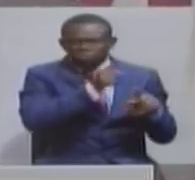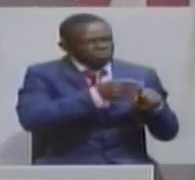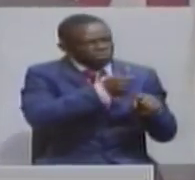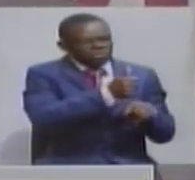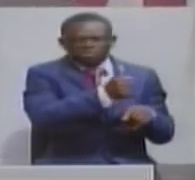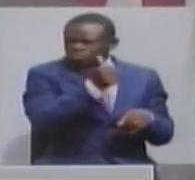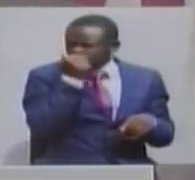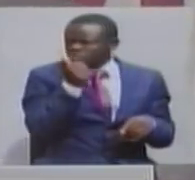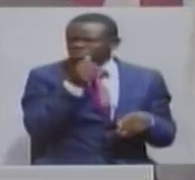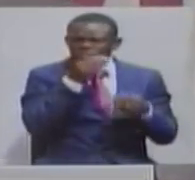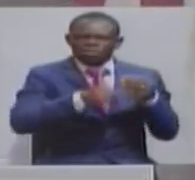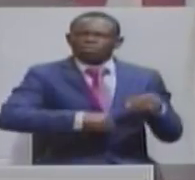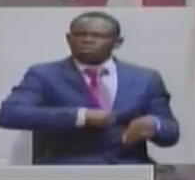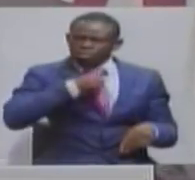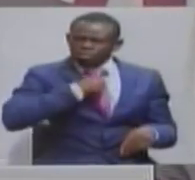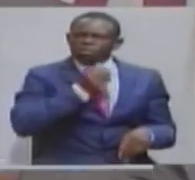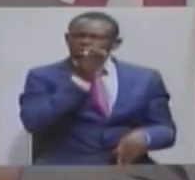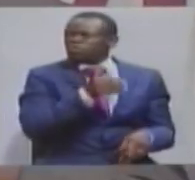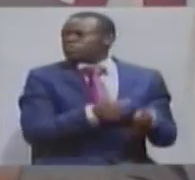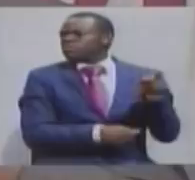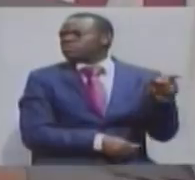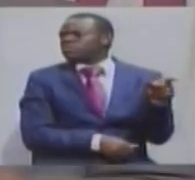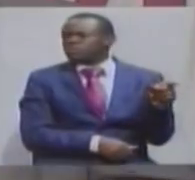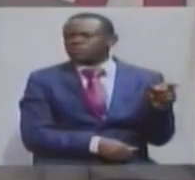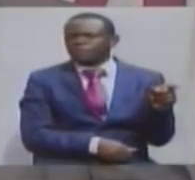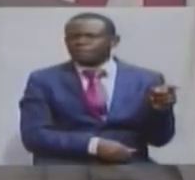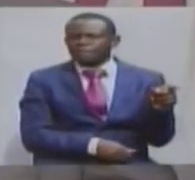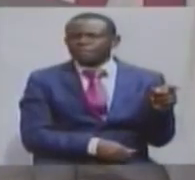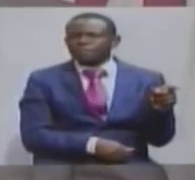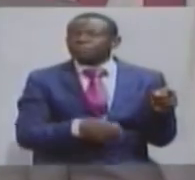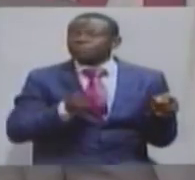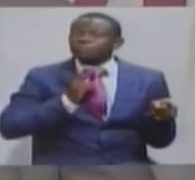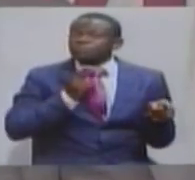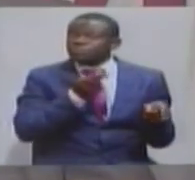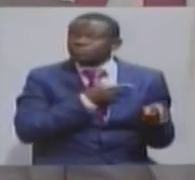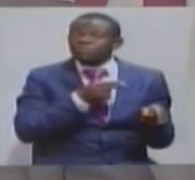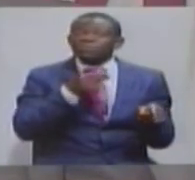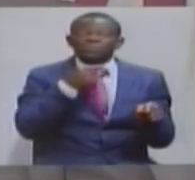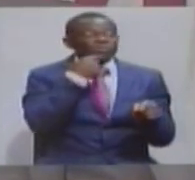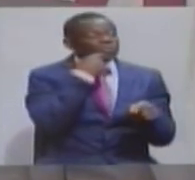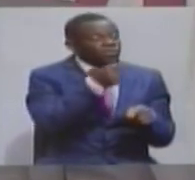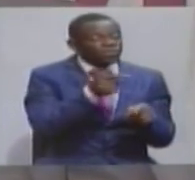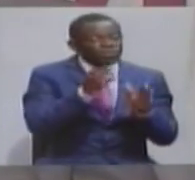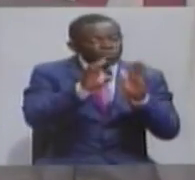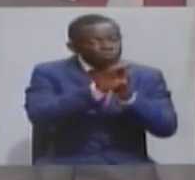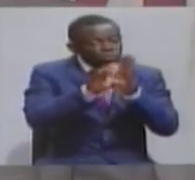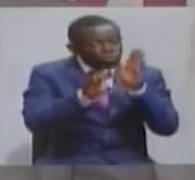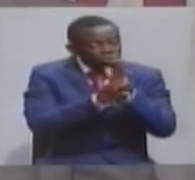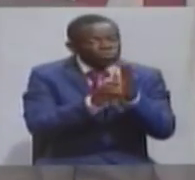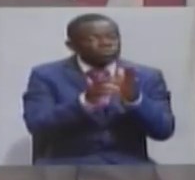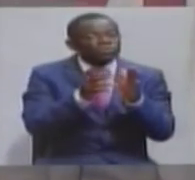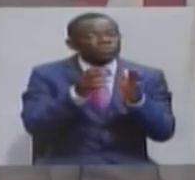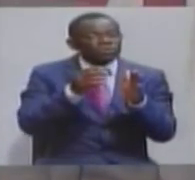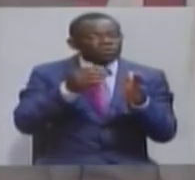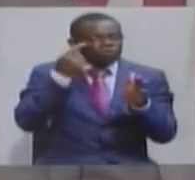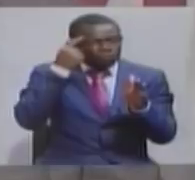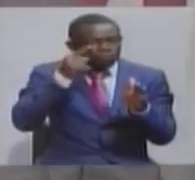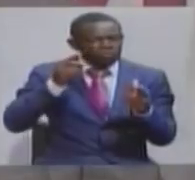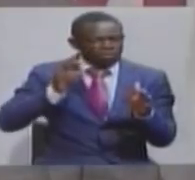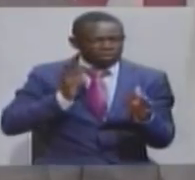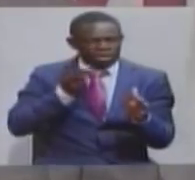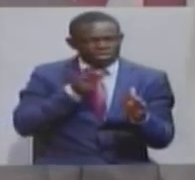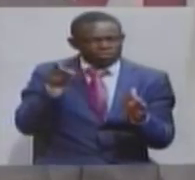numbers. We ourselves have said, this is not for the Patriotic Front. This shall outlive